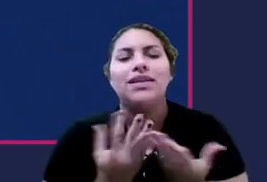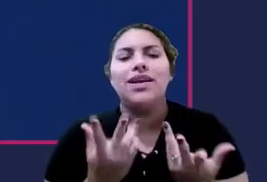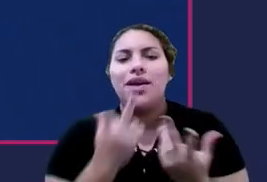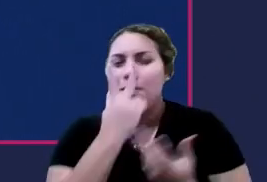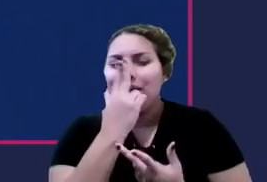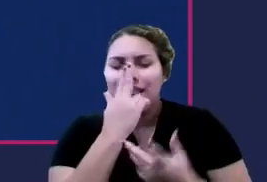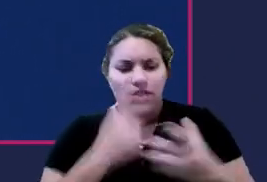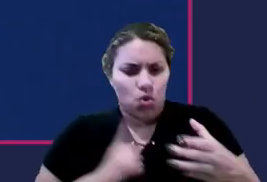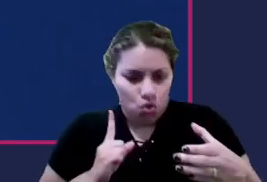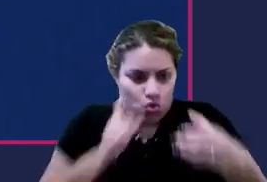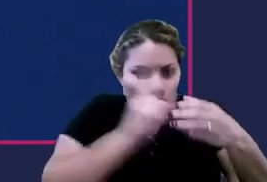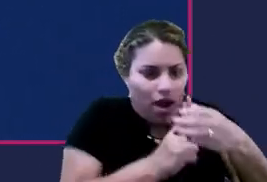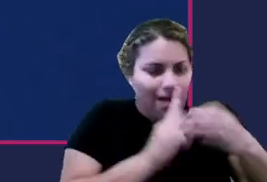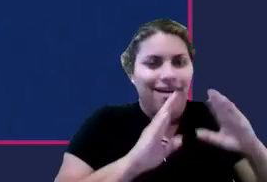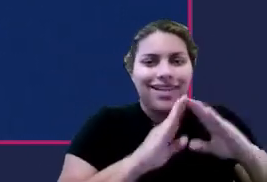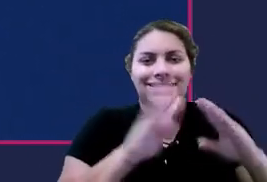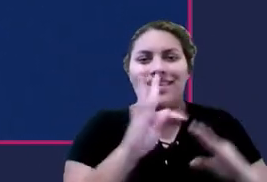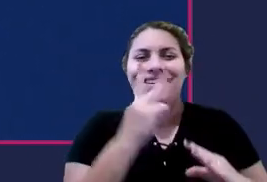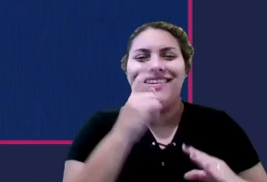the contagion.